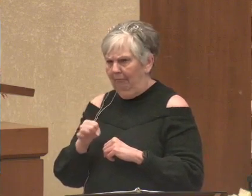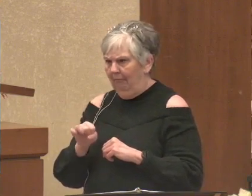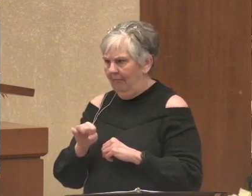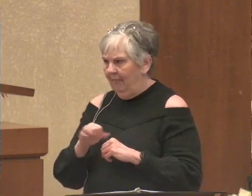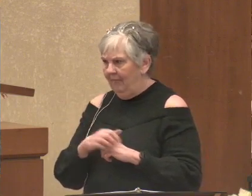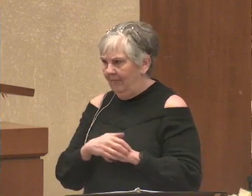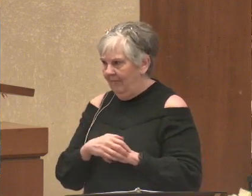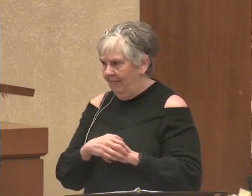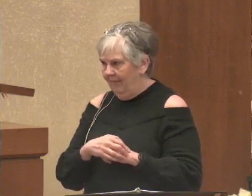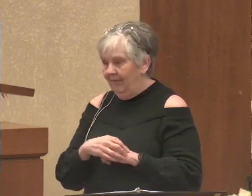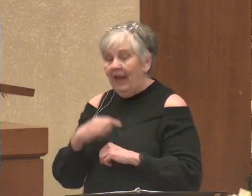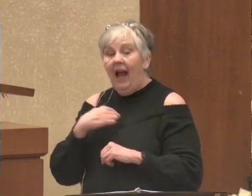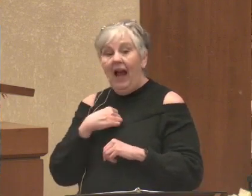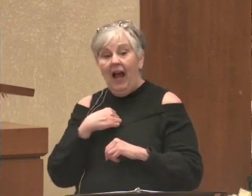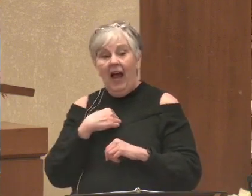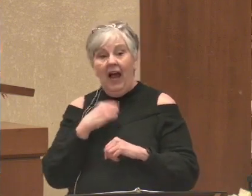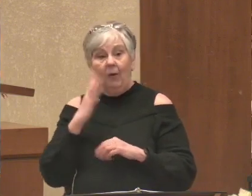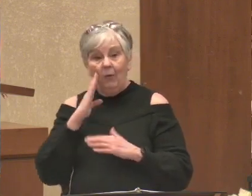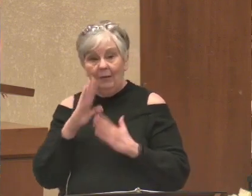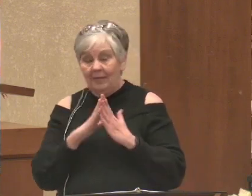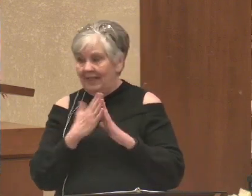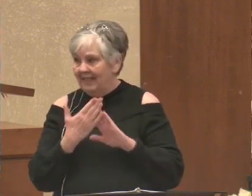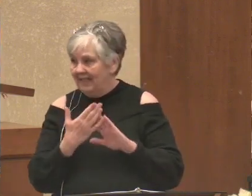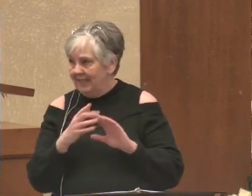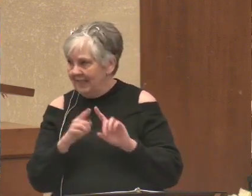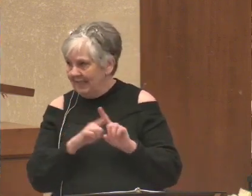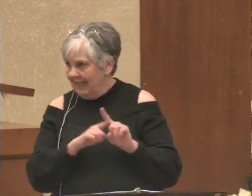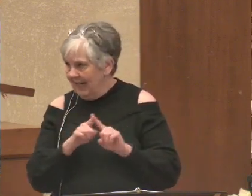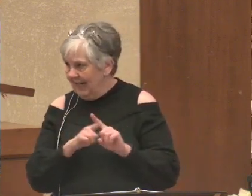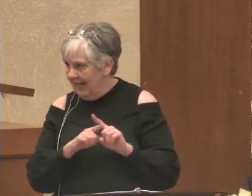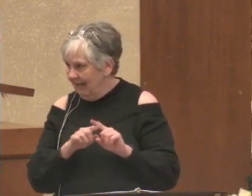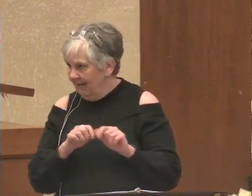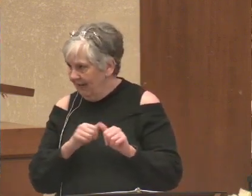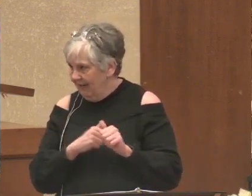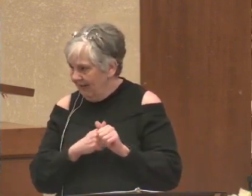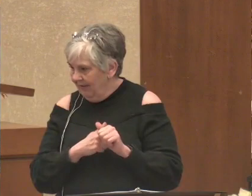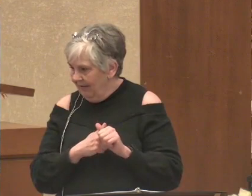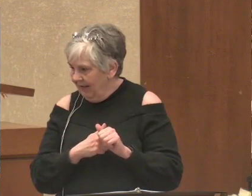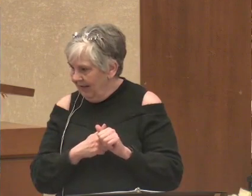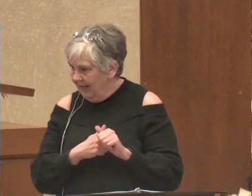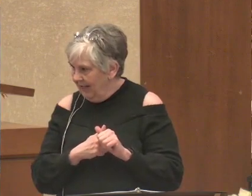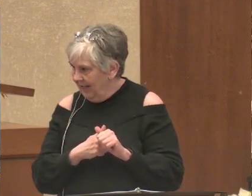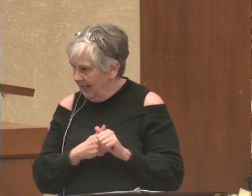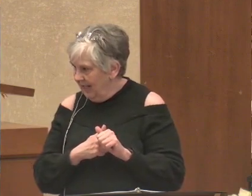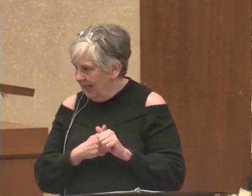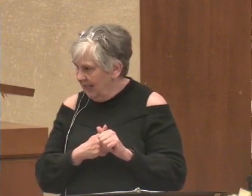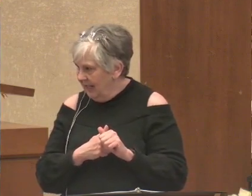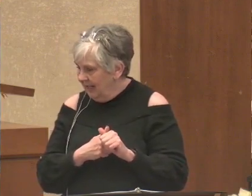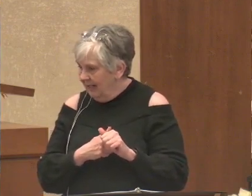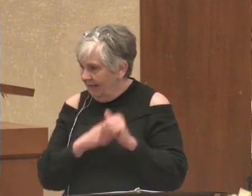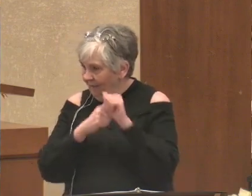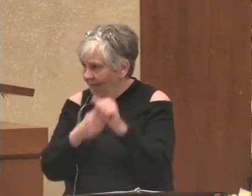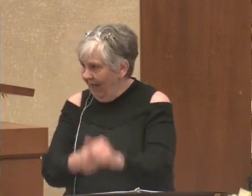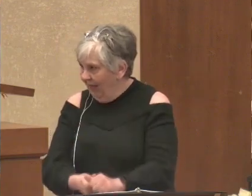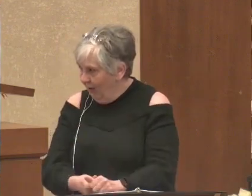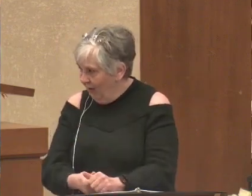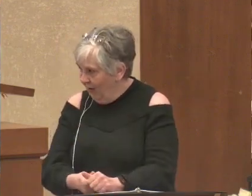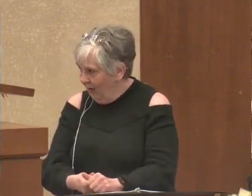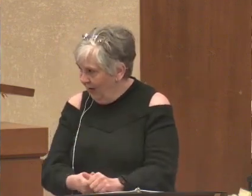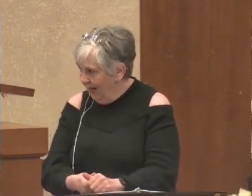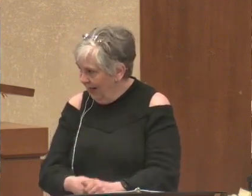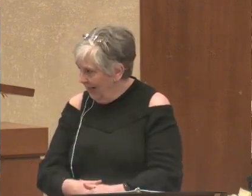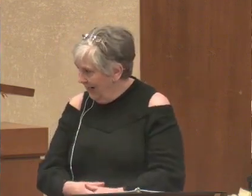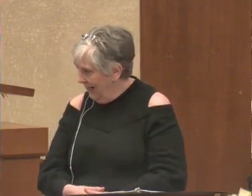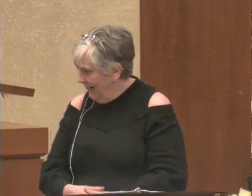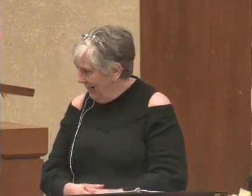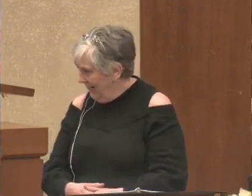All right, well, I will be the star then. Come on, kids, follow me. We're going to play follow the leader. Ready? Follow the star.